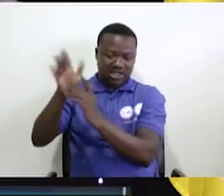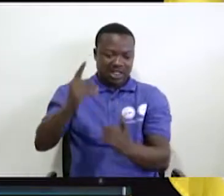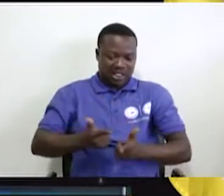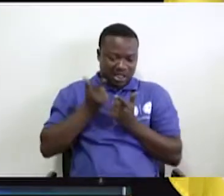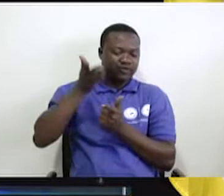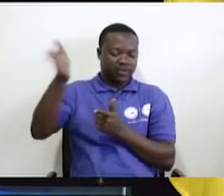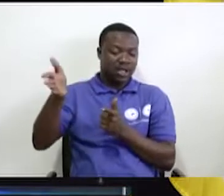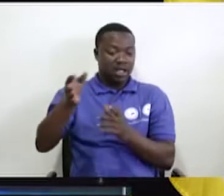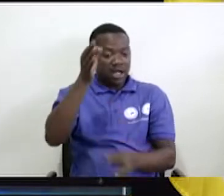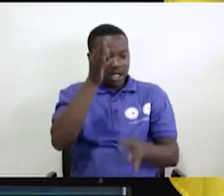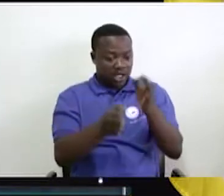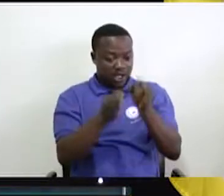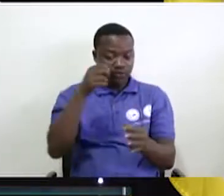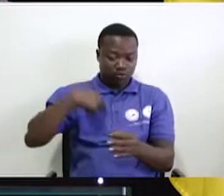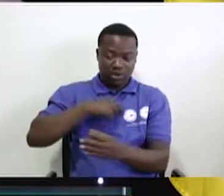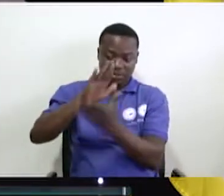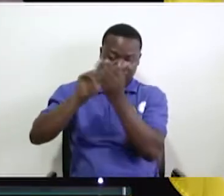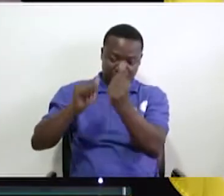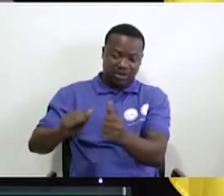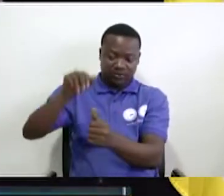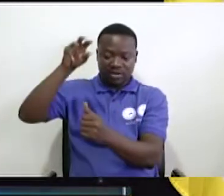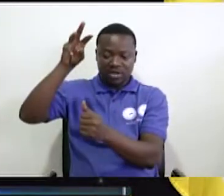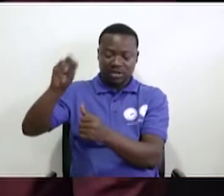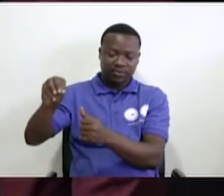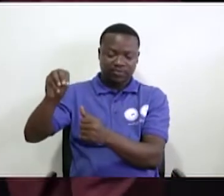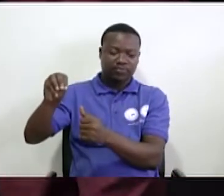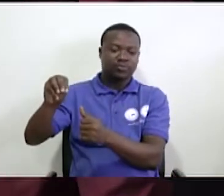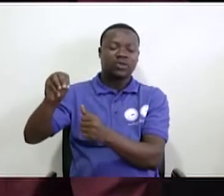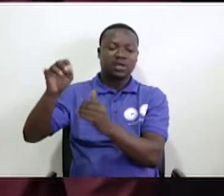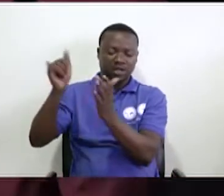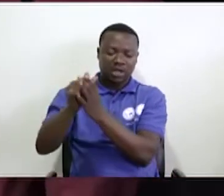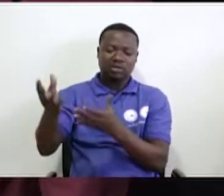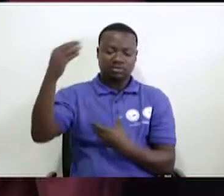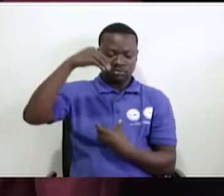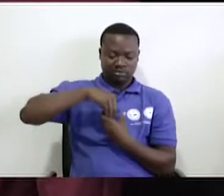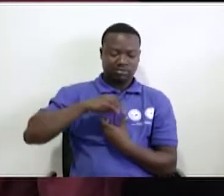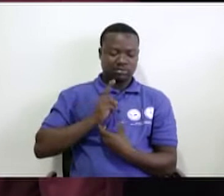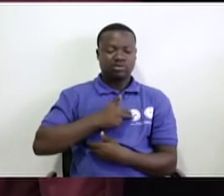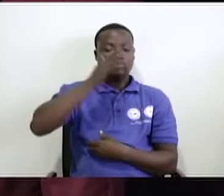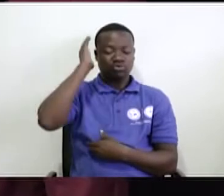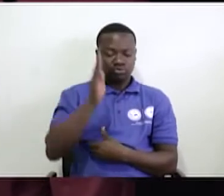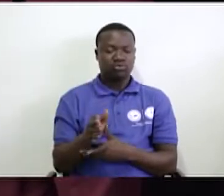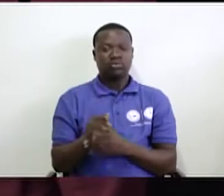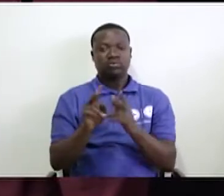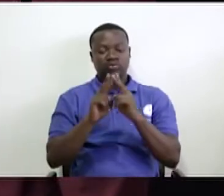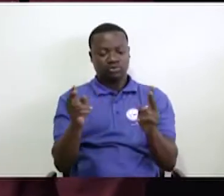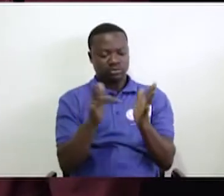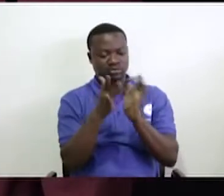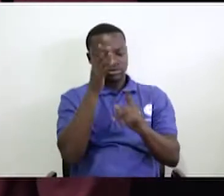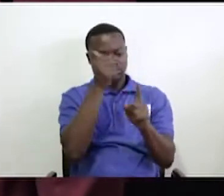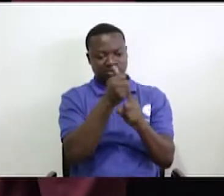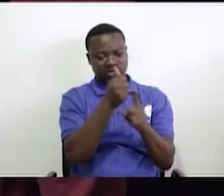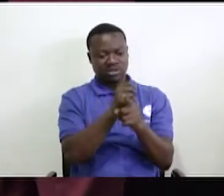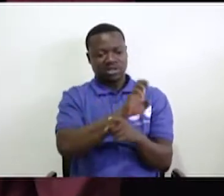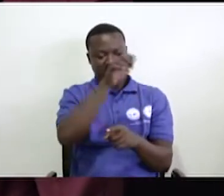When we believed him, that kind of life came into us. So Jesus was